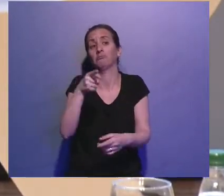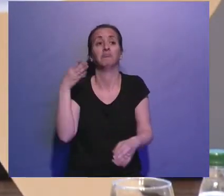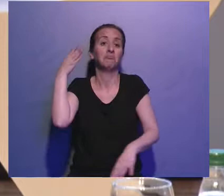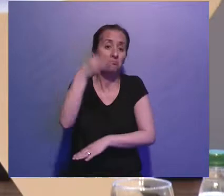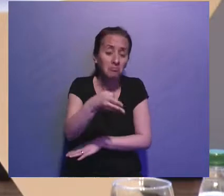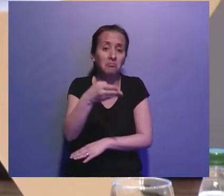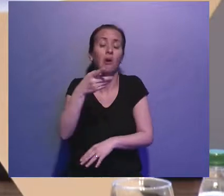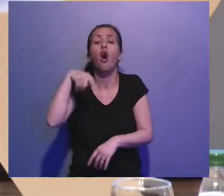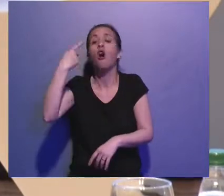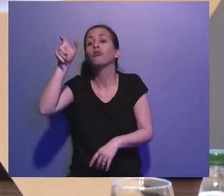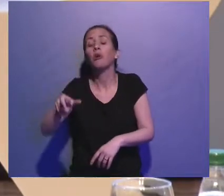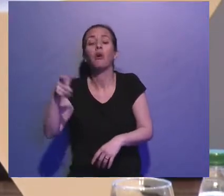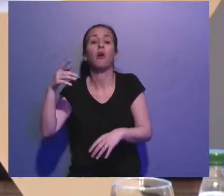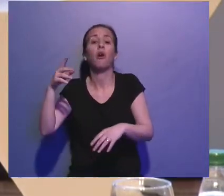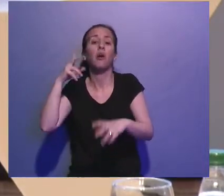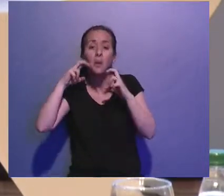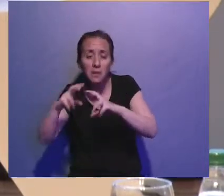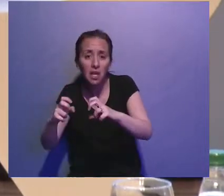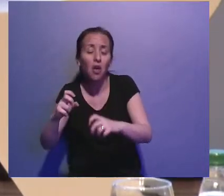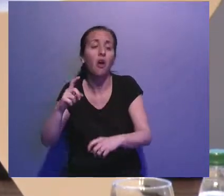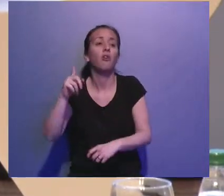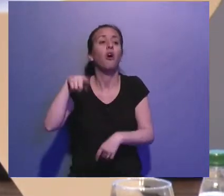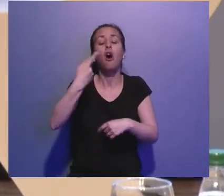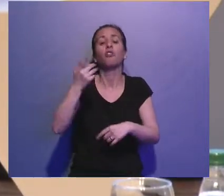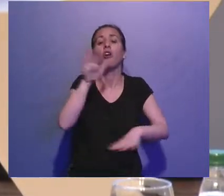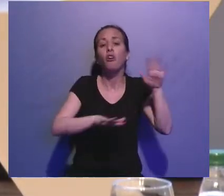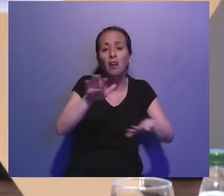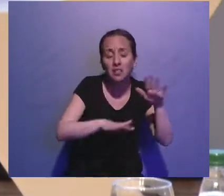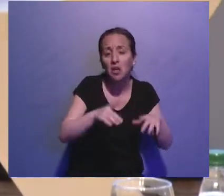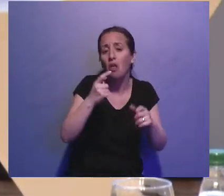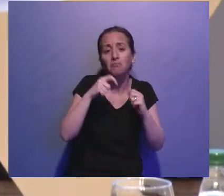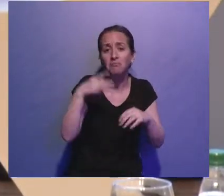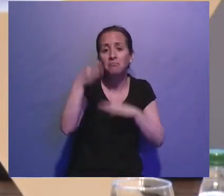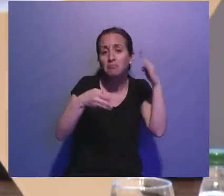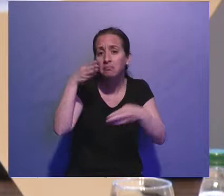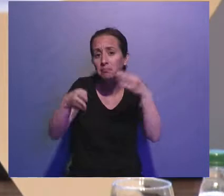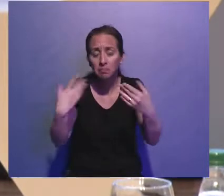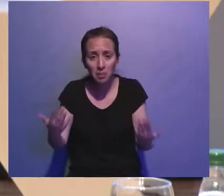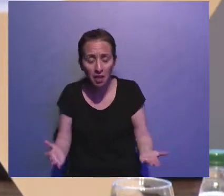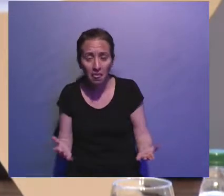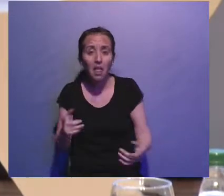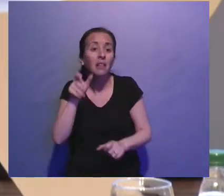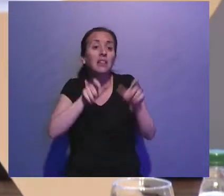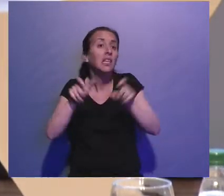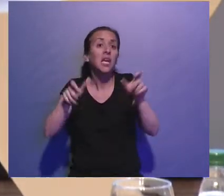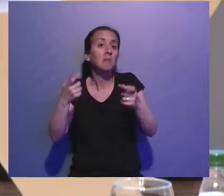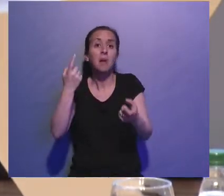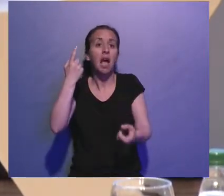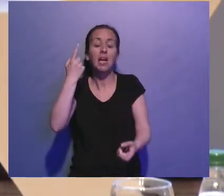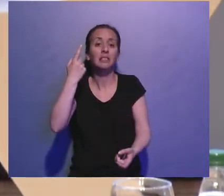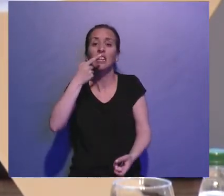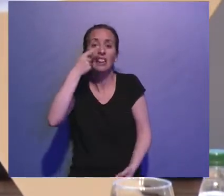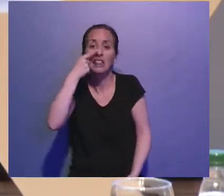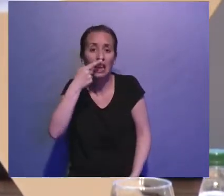bike activists will show up, people who are just interested in the bus route that goes through their neighborhood will show up. And